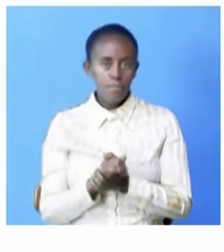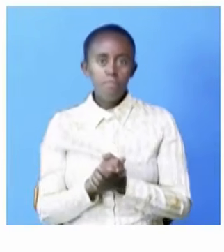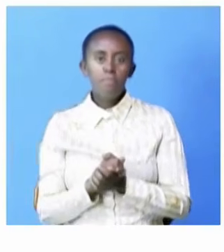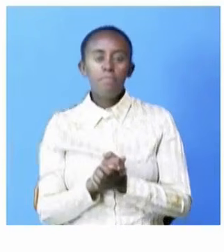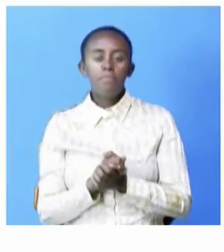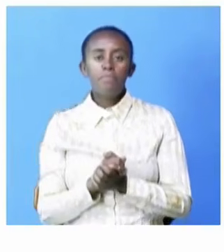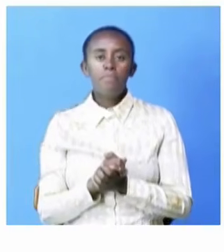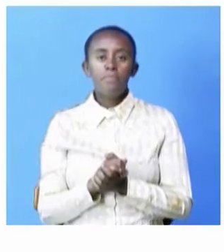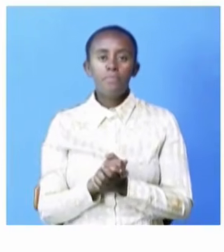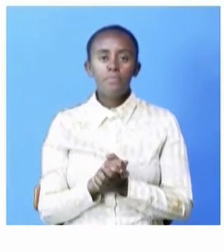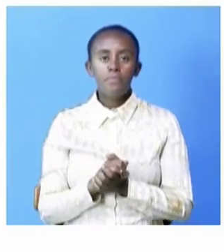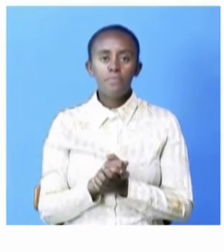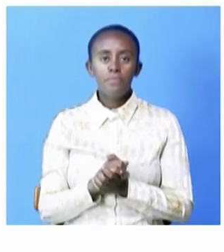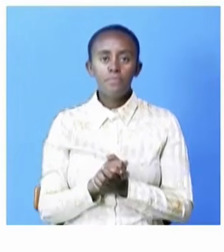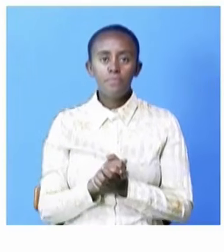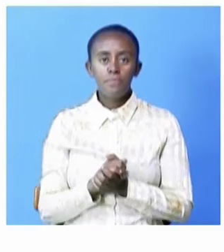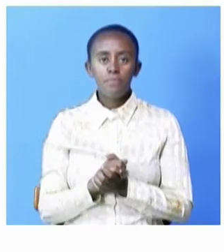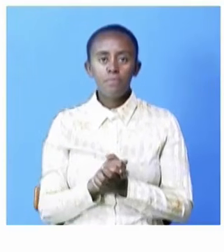the sun.